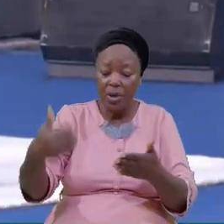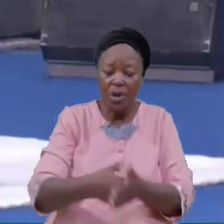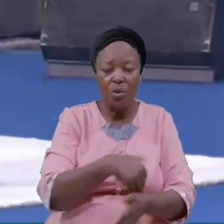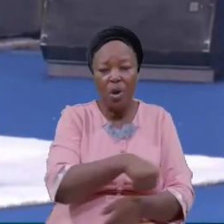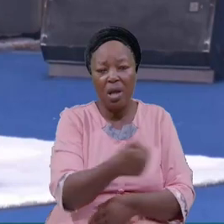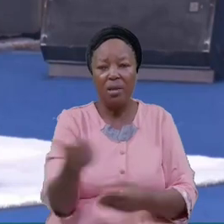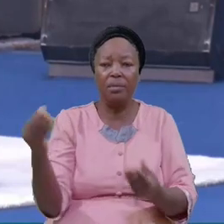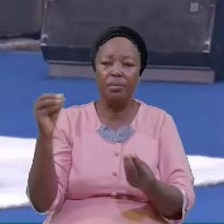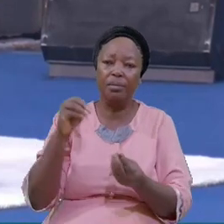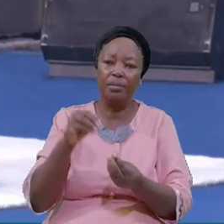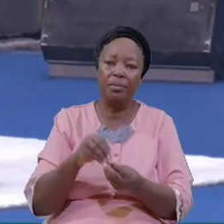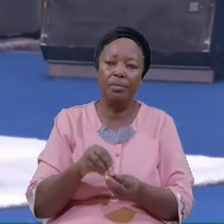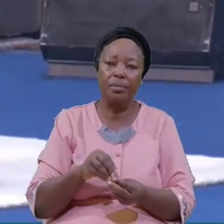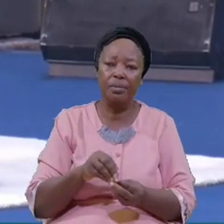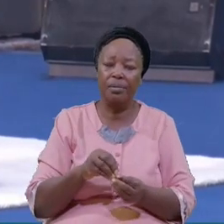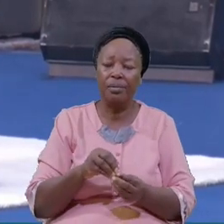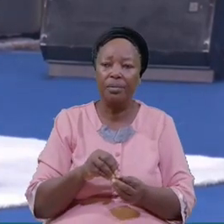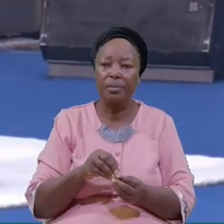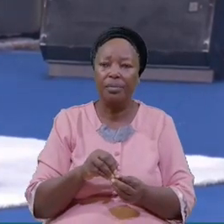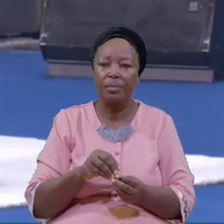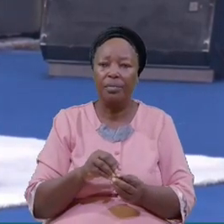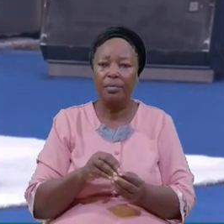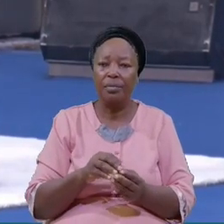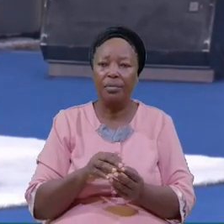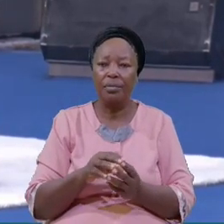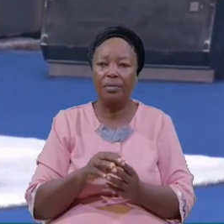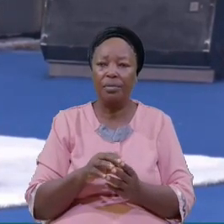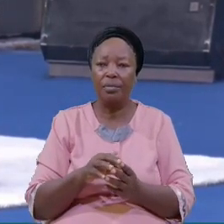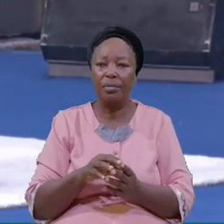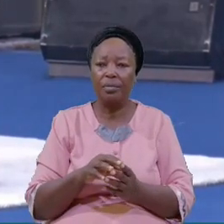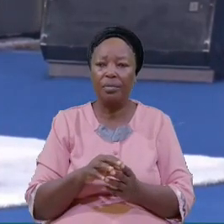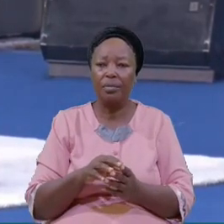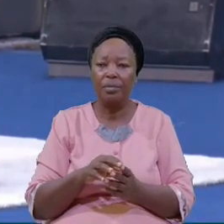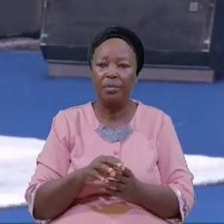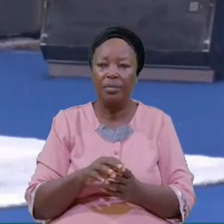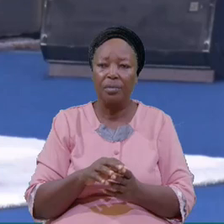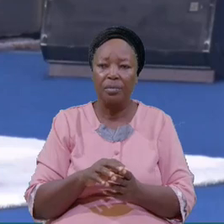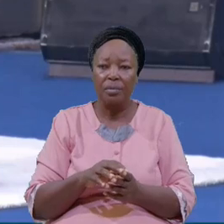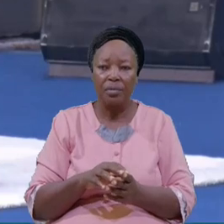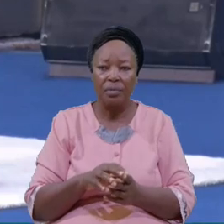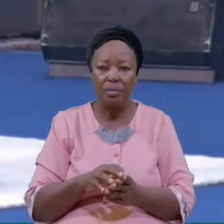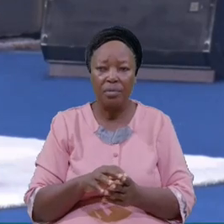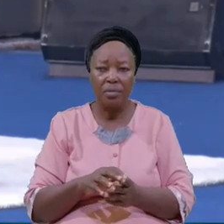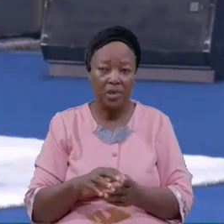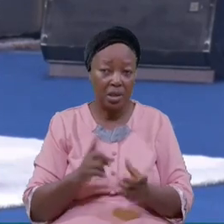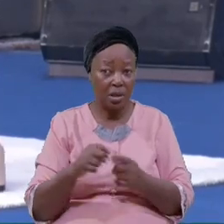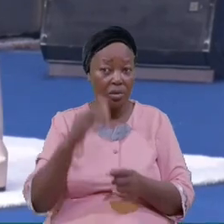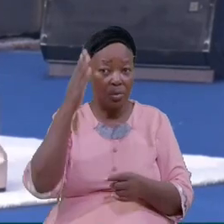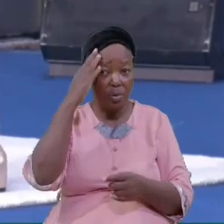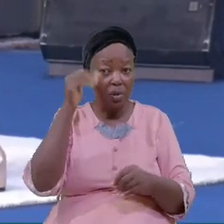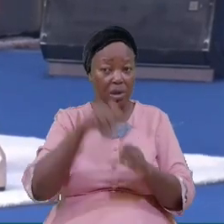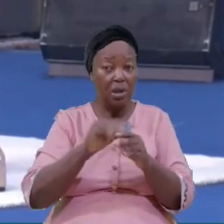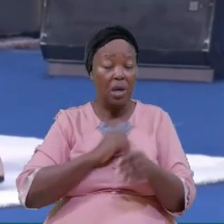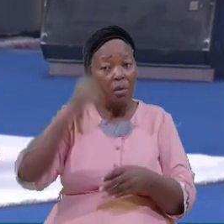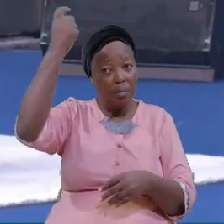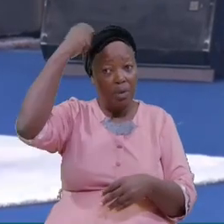a été foulé au pied par plusieurs choses et il n'est plus possible qu'il soit nouveau. You know that in our brain, in our mind, there